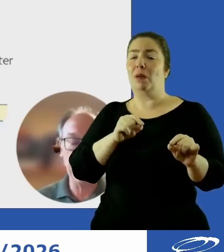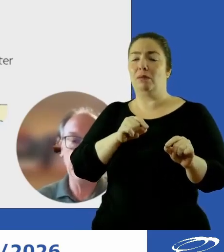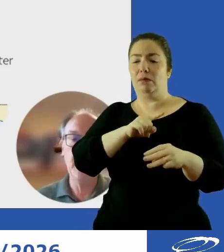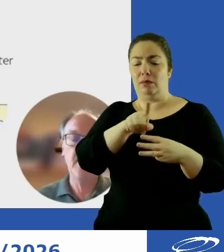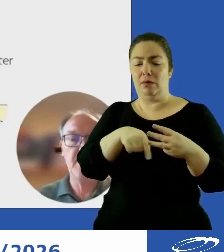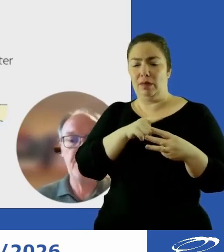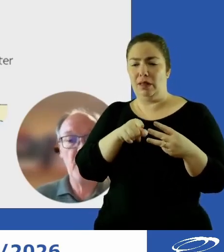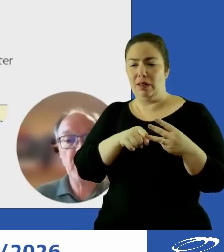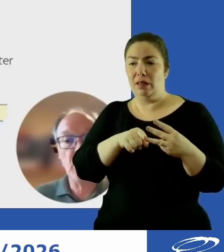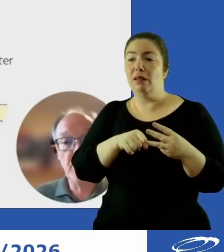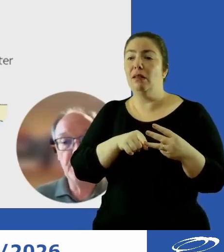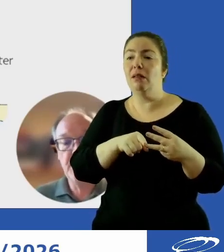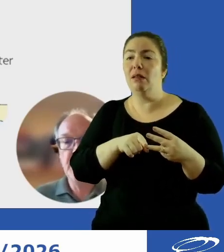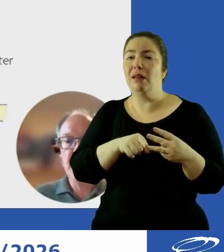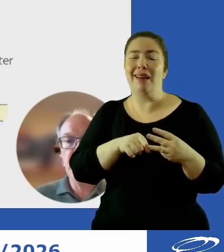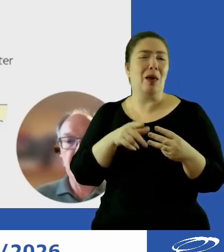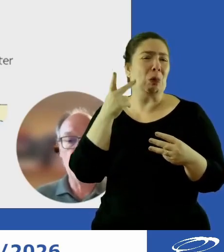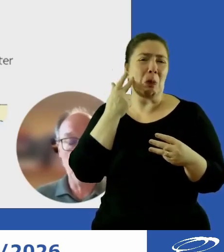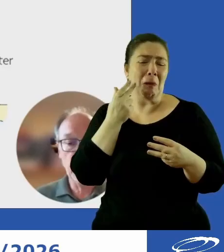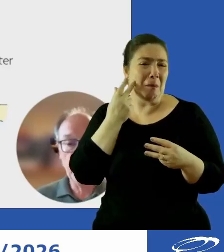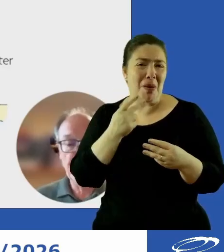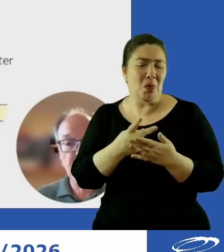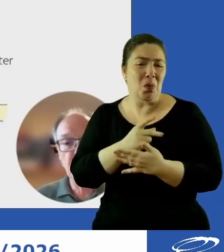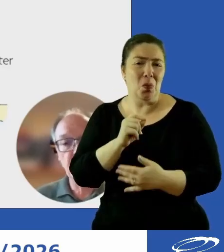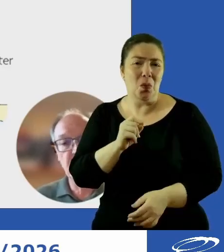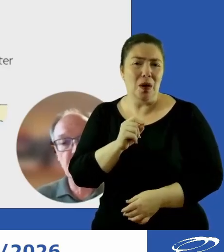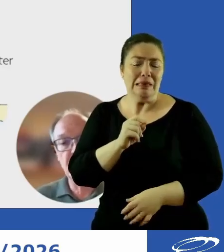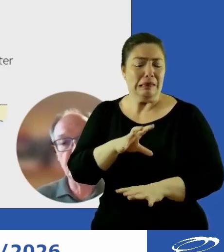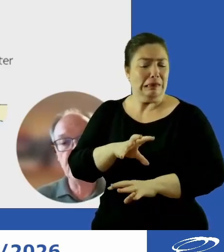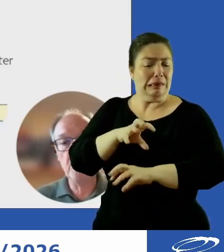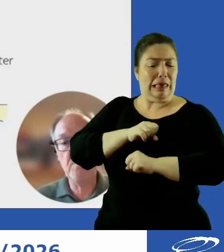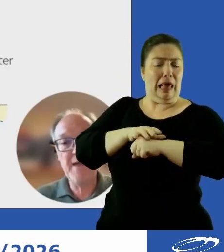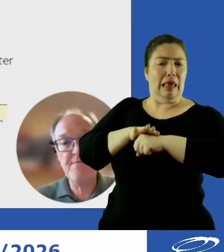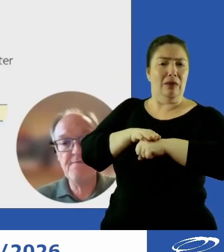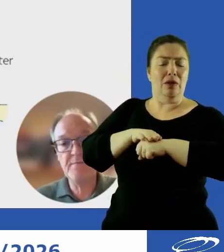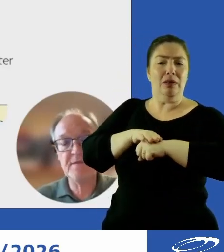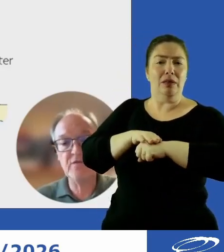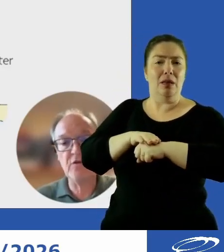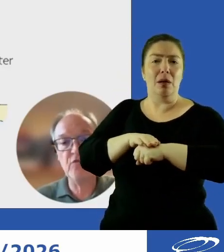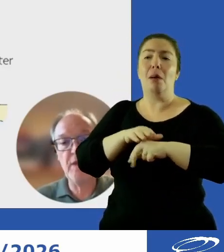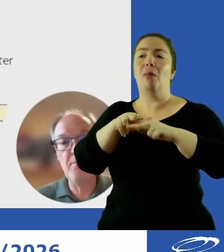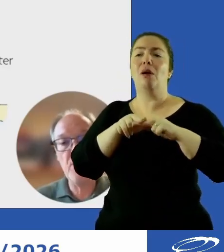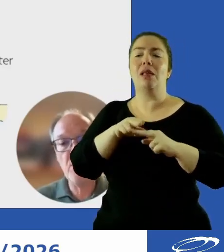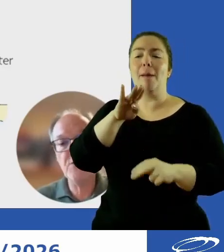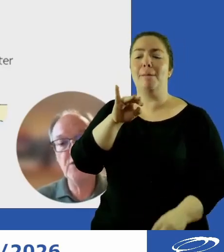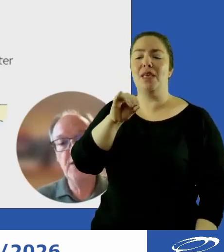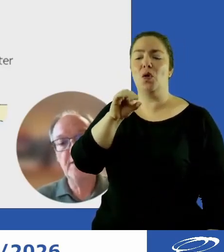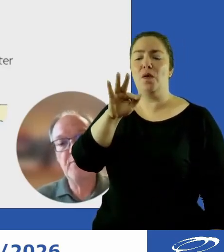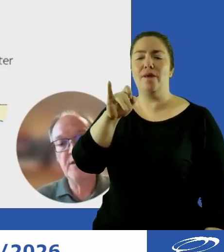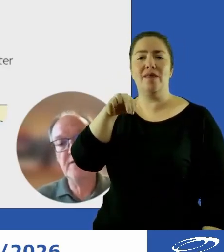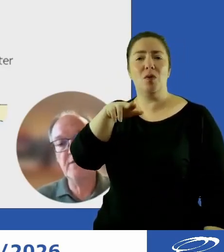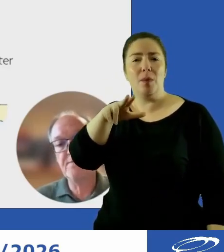but very common in chronic infections, is that from the biofilms start to emerge